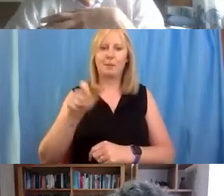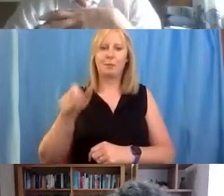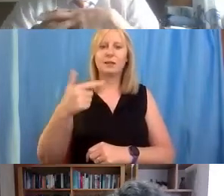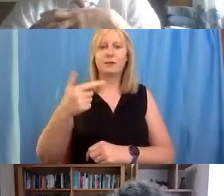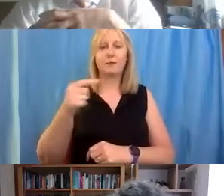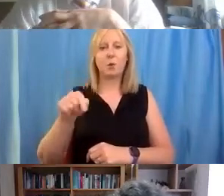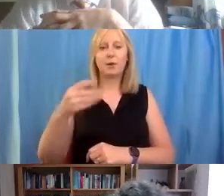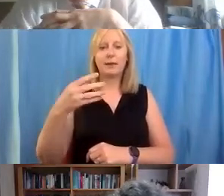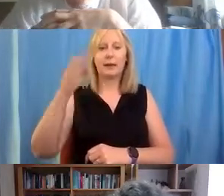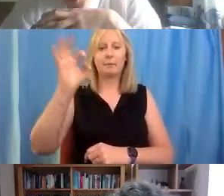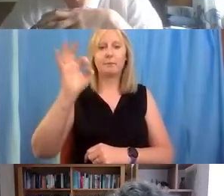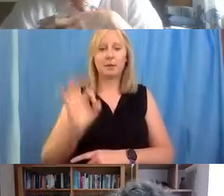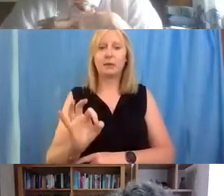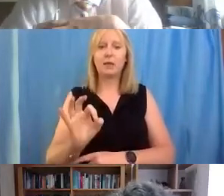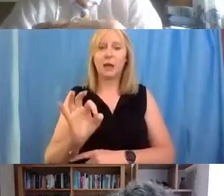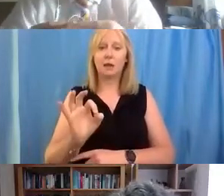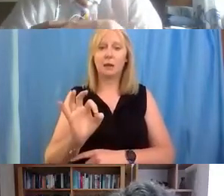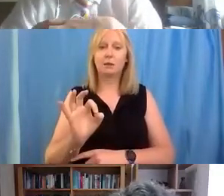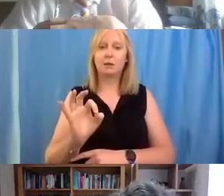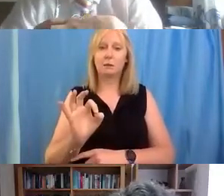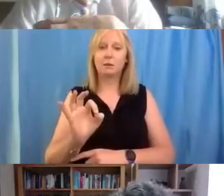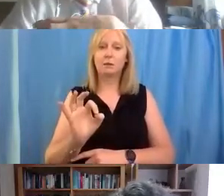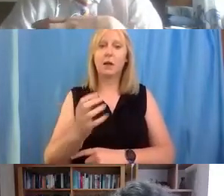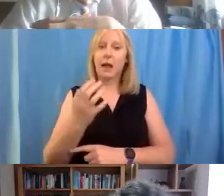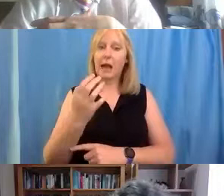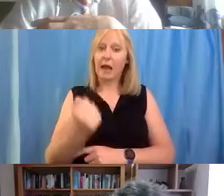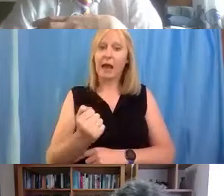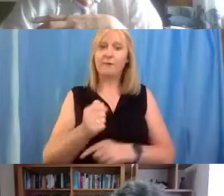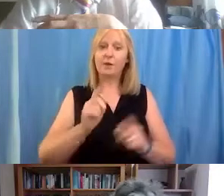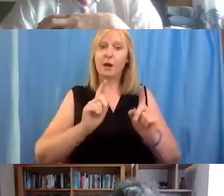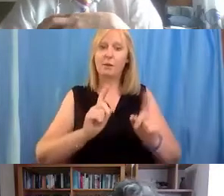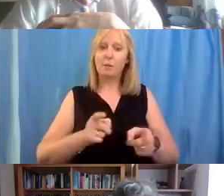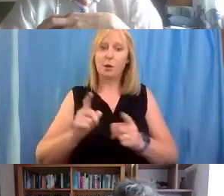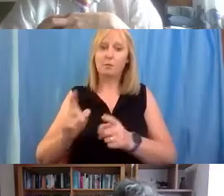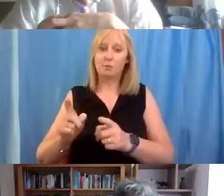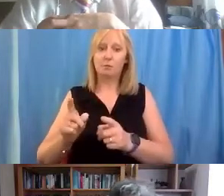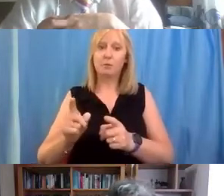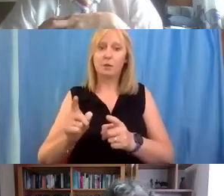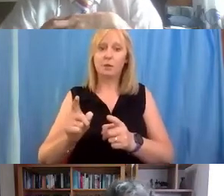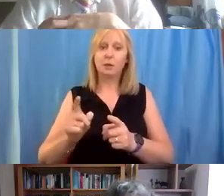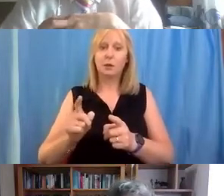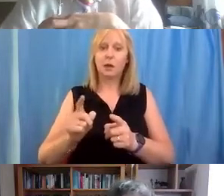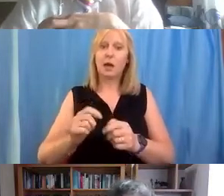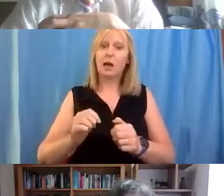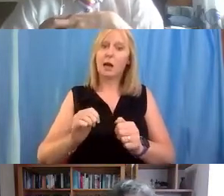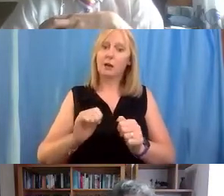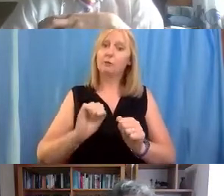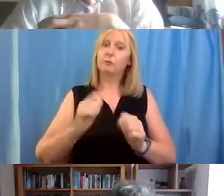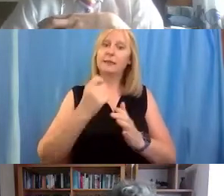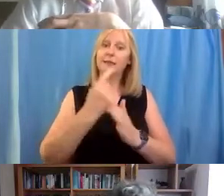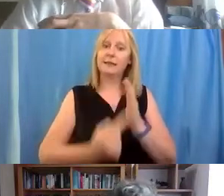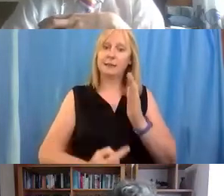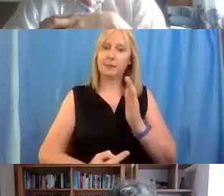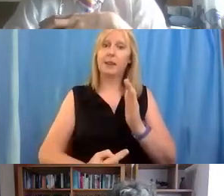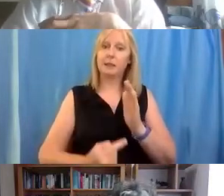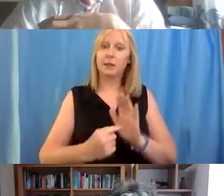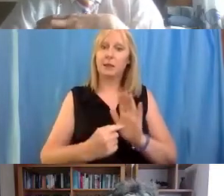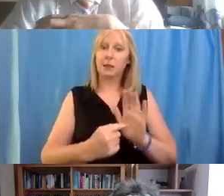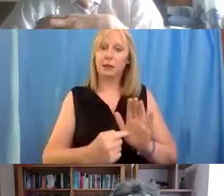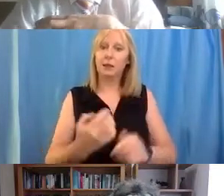7.9% of people who hold a public appointment have a declared disability. We are also